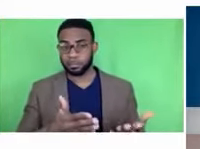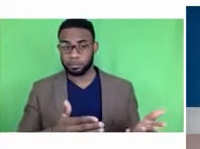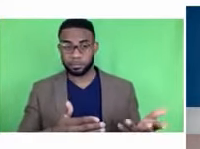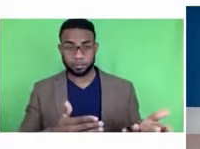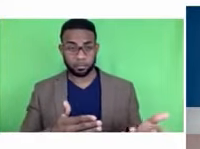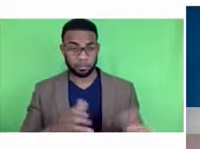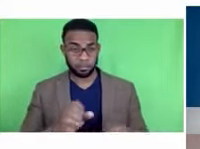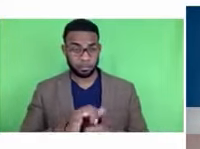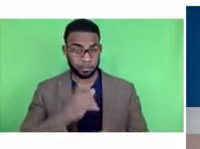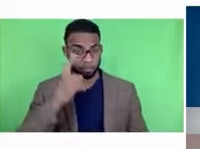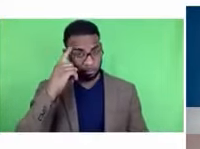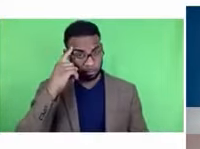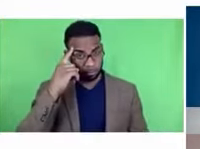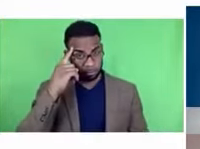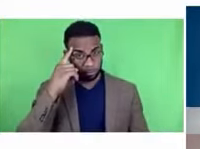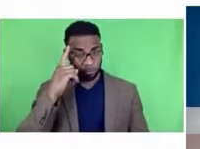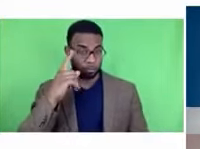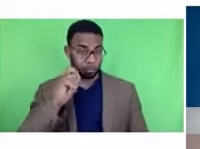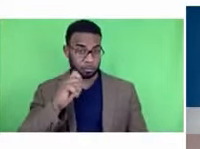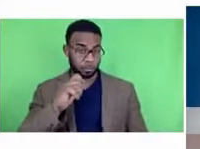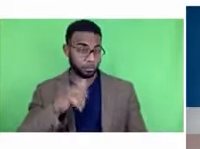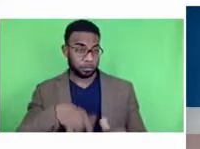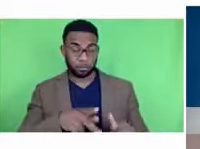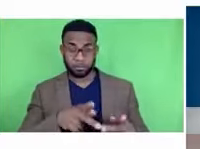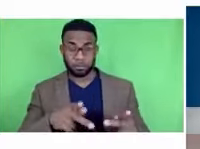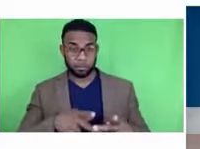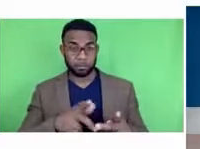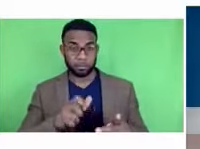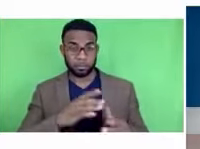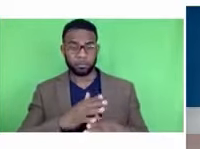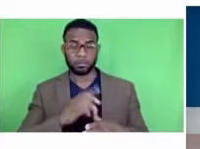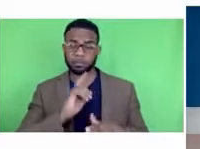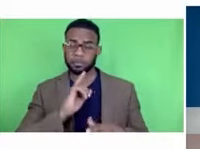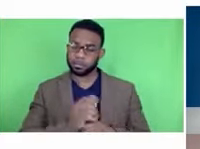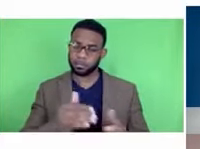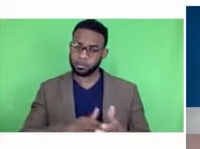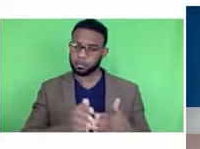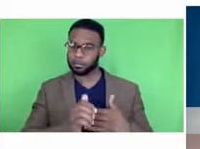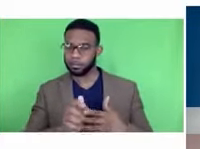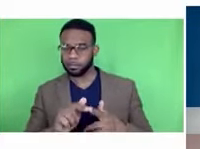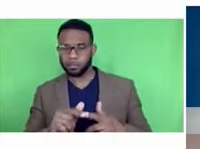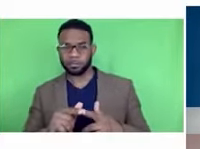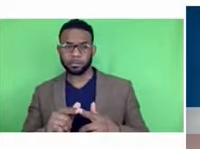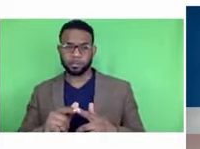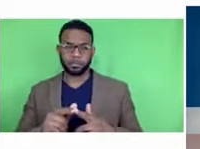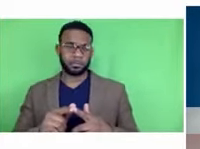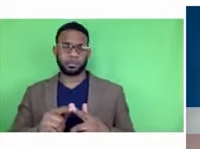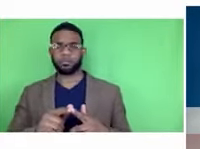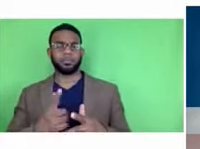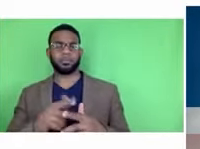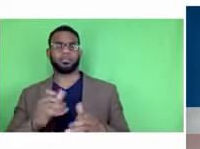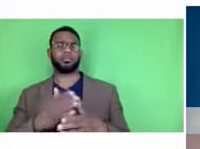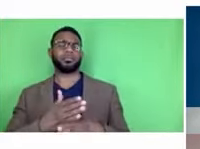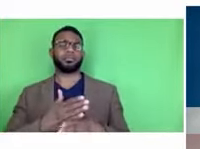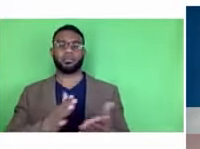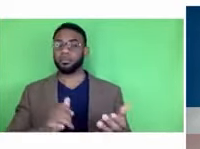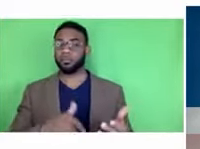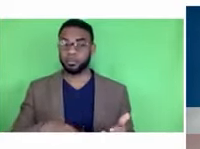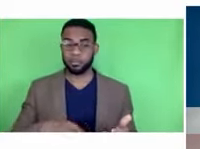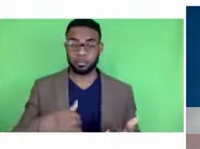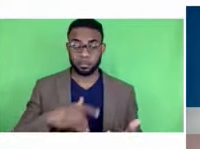employers might think you're unsuitable for the position when you do disclose. So it does, again, lead to this uncertainty of what should be disclosed. You might very well